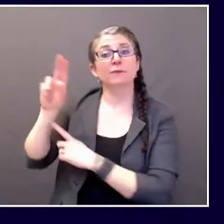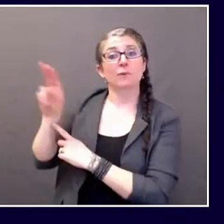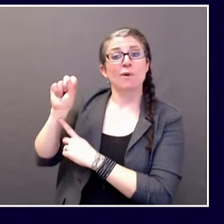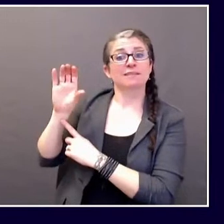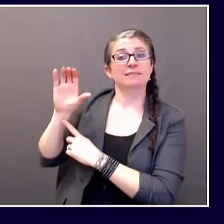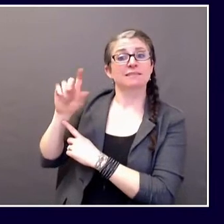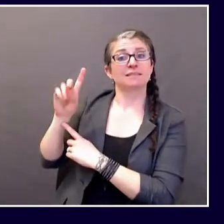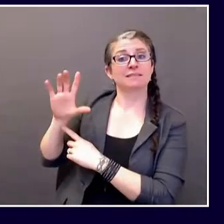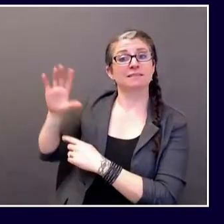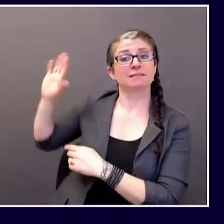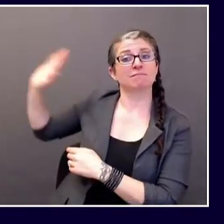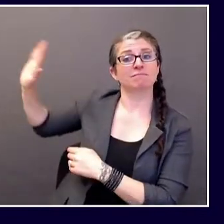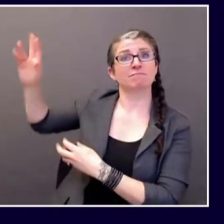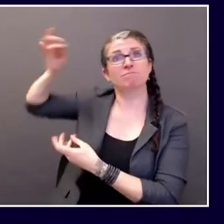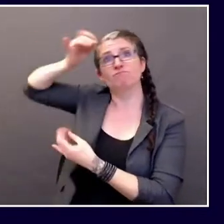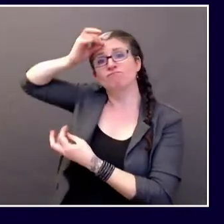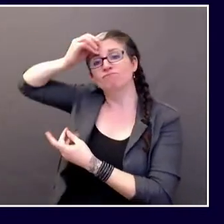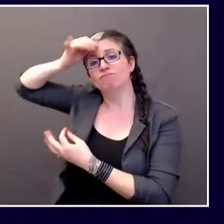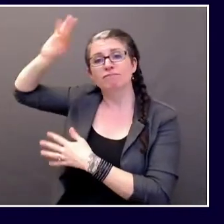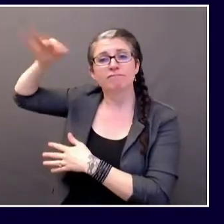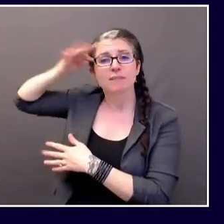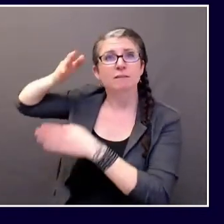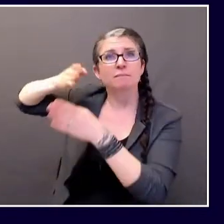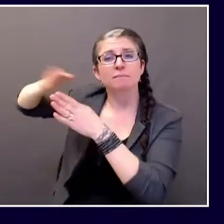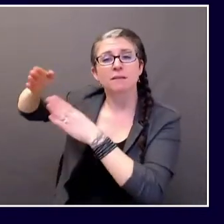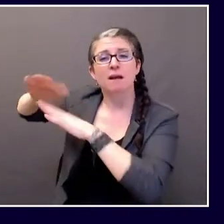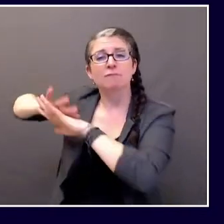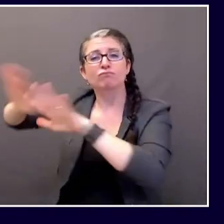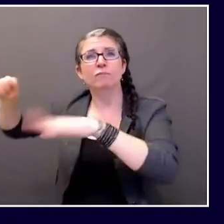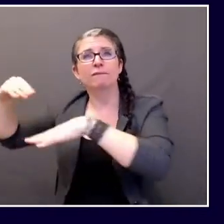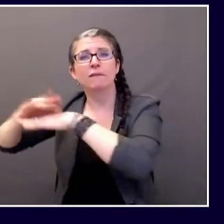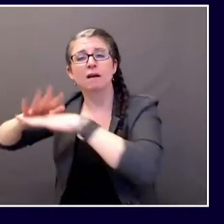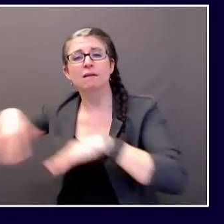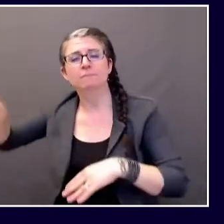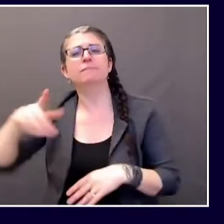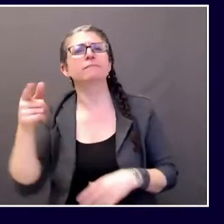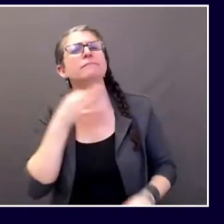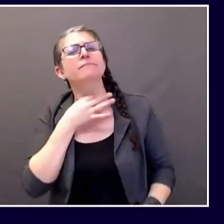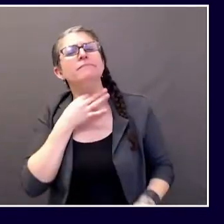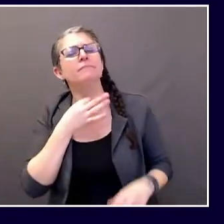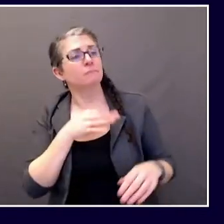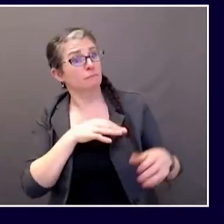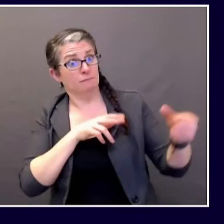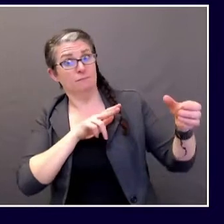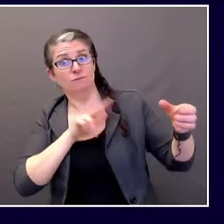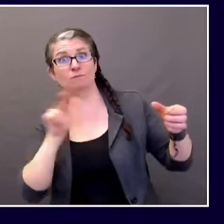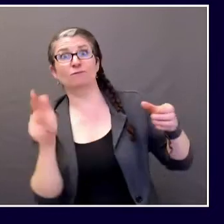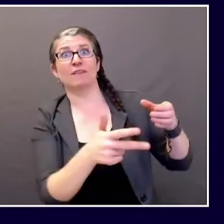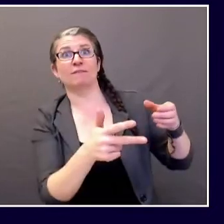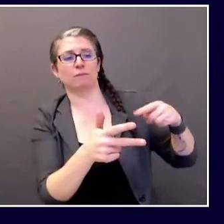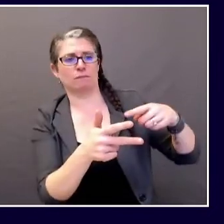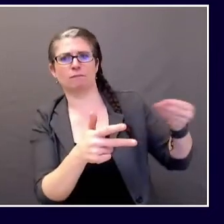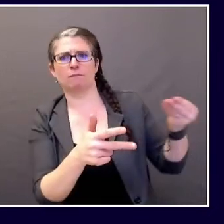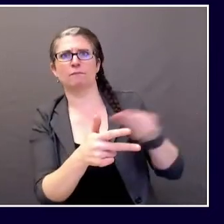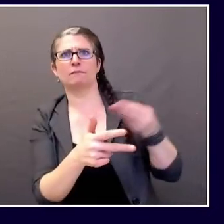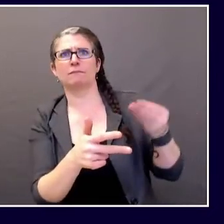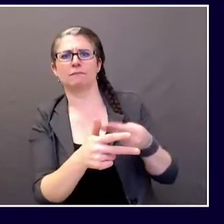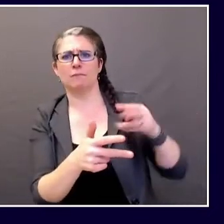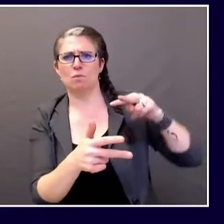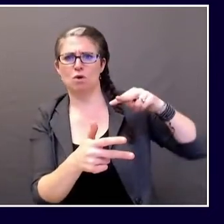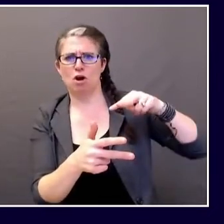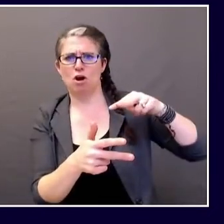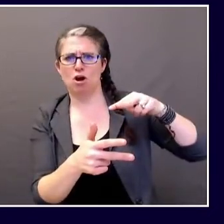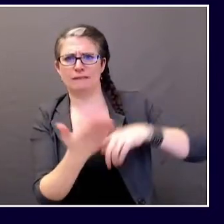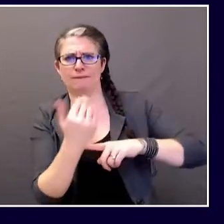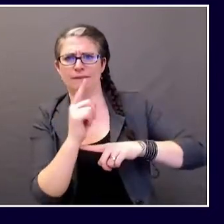that observation period that we've all heard so much about. But make no mistake, the J&J vaccine, from a handling perspective